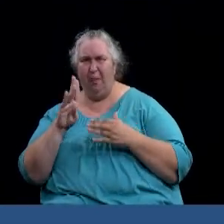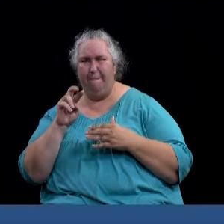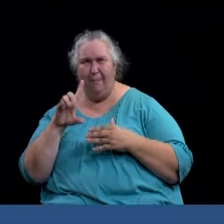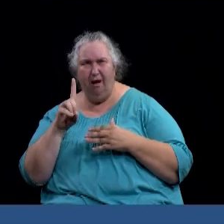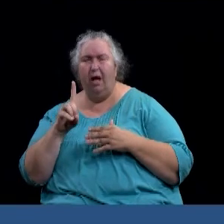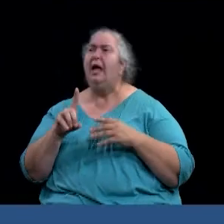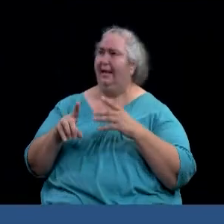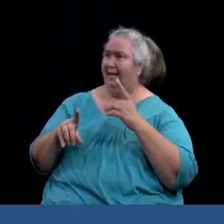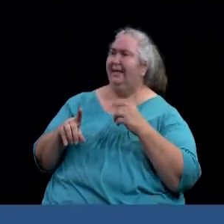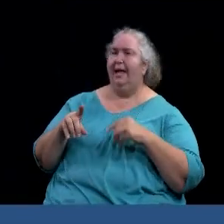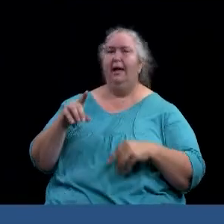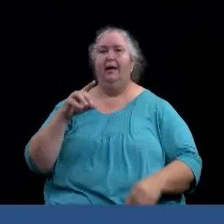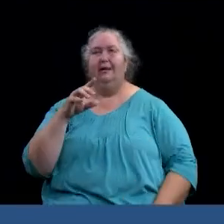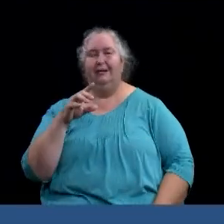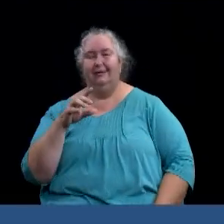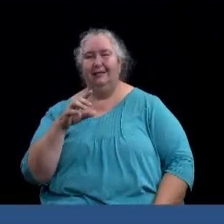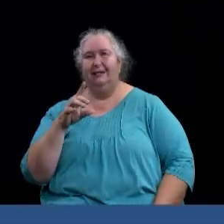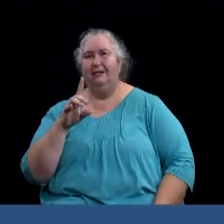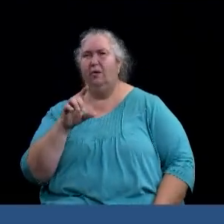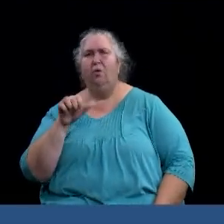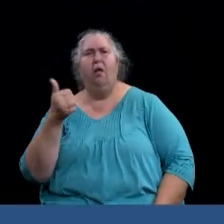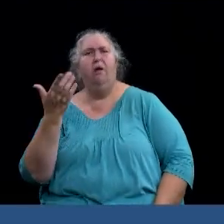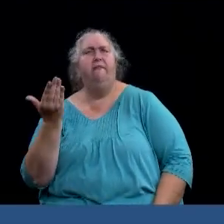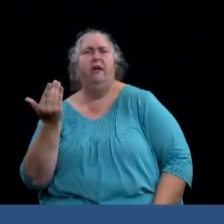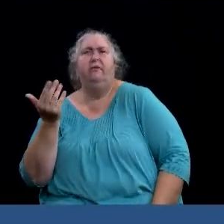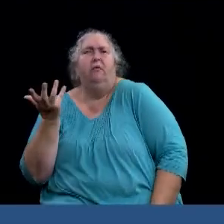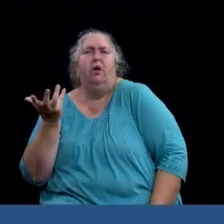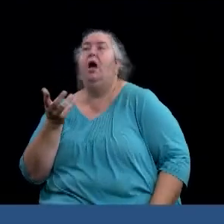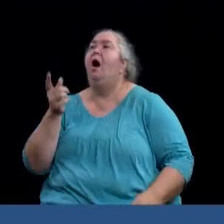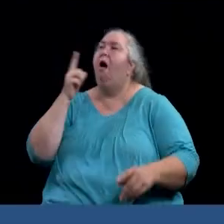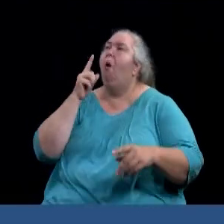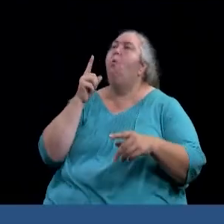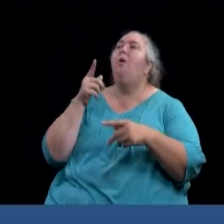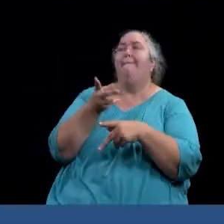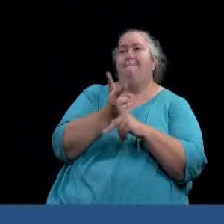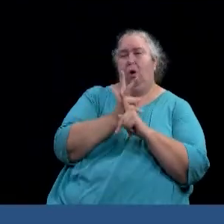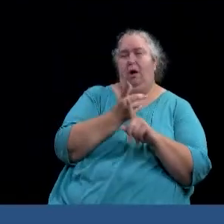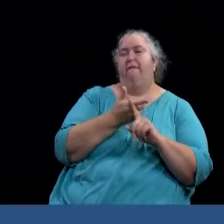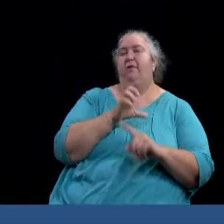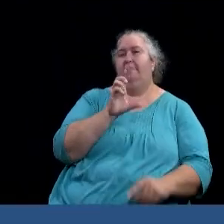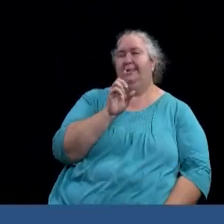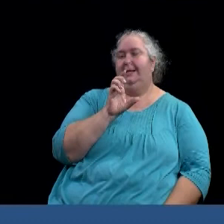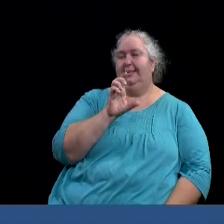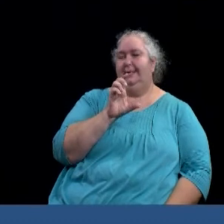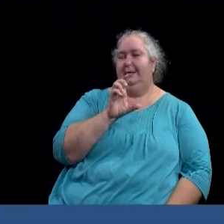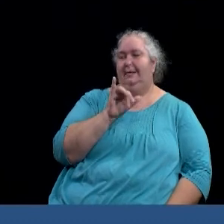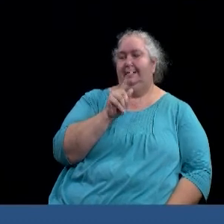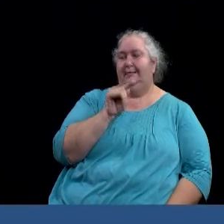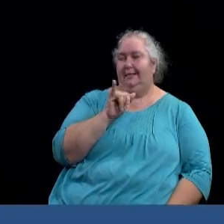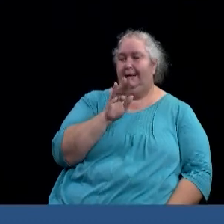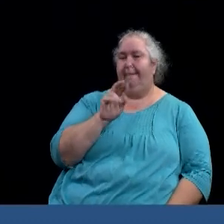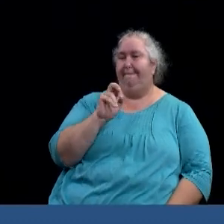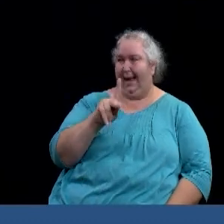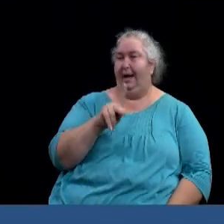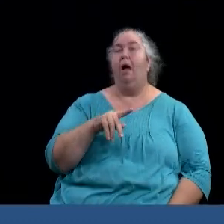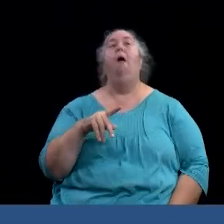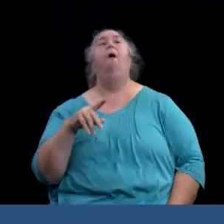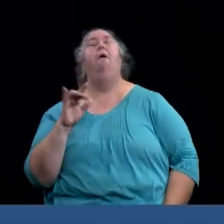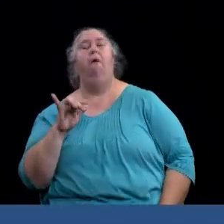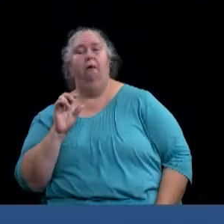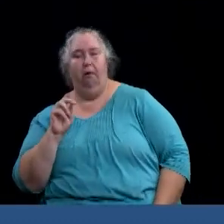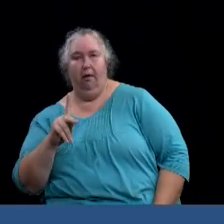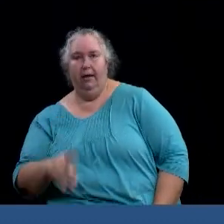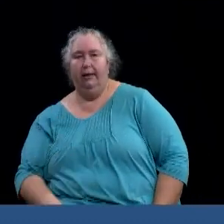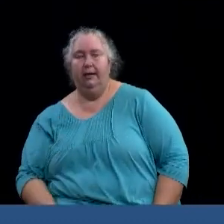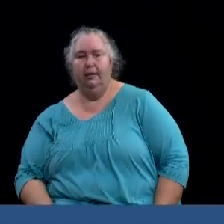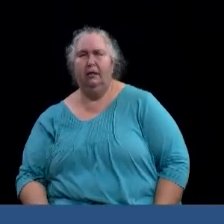other 15. We're borrowing that from Citibank. Okay, and then would it be possible